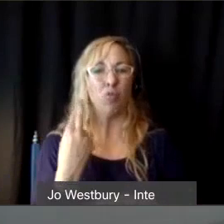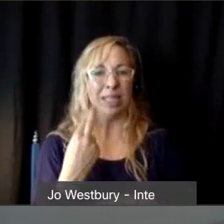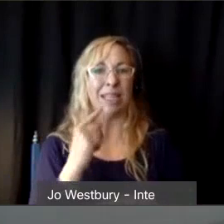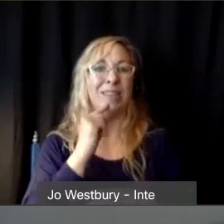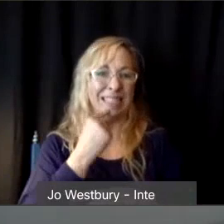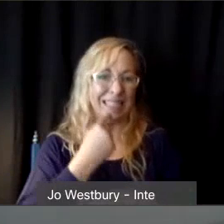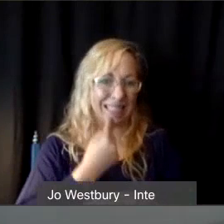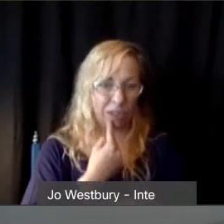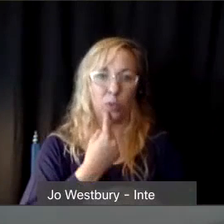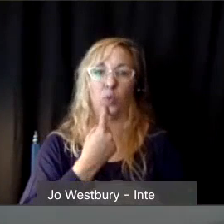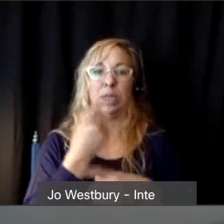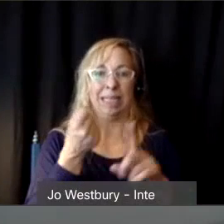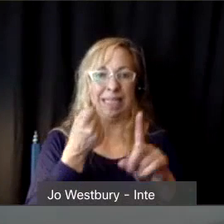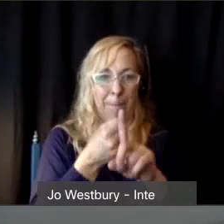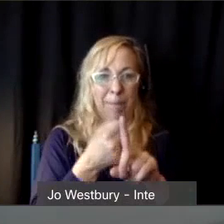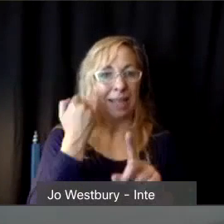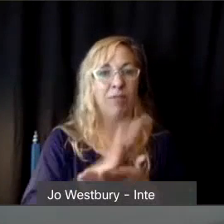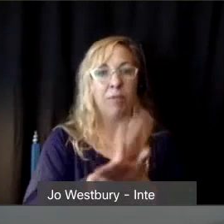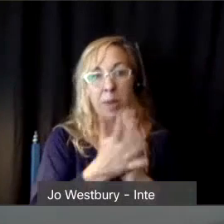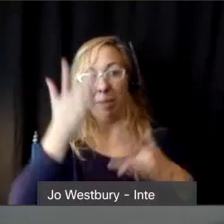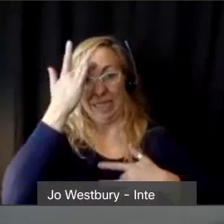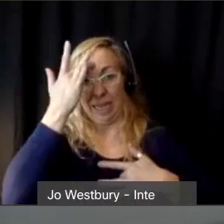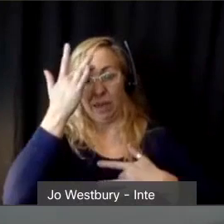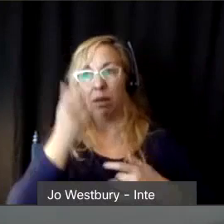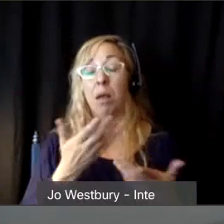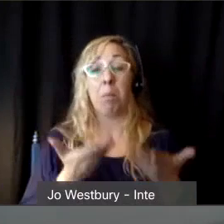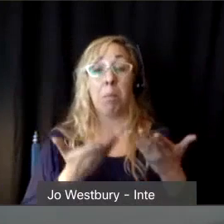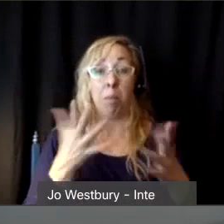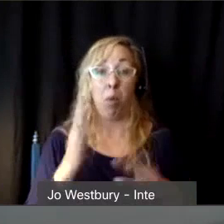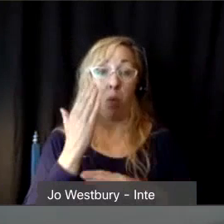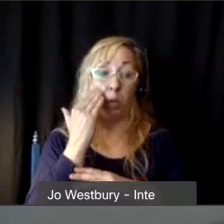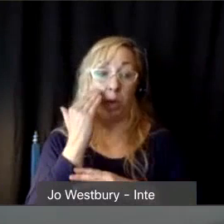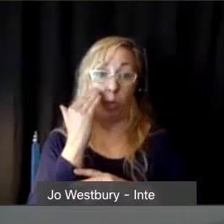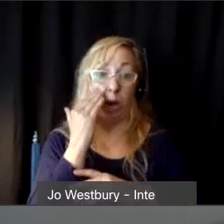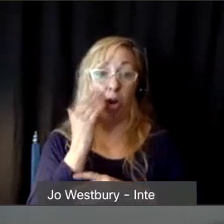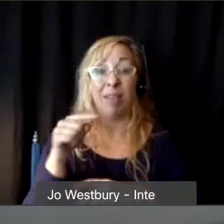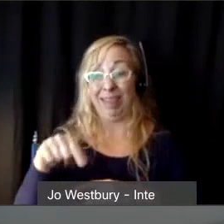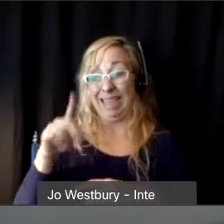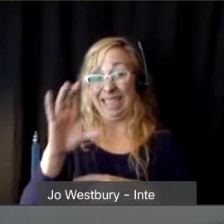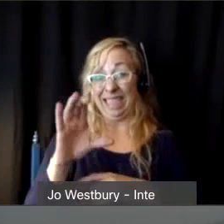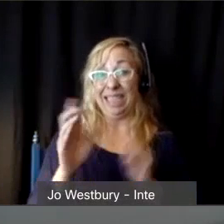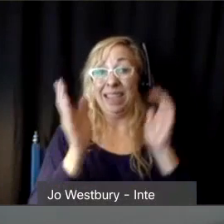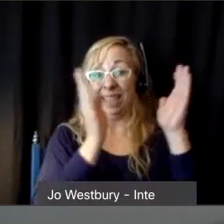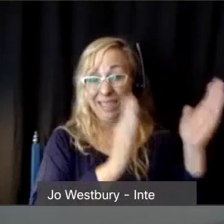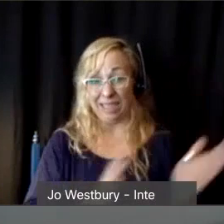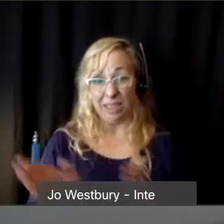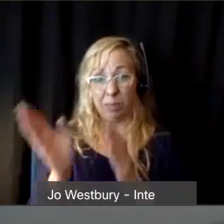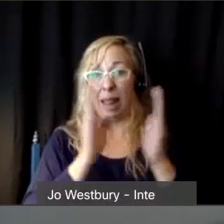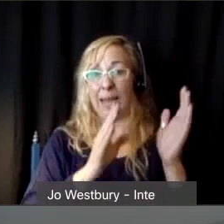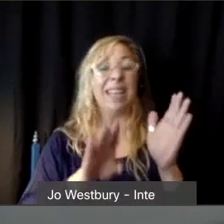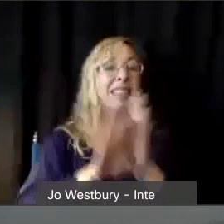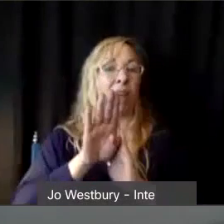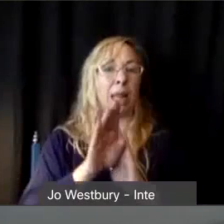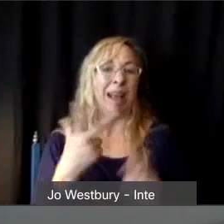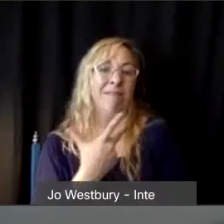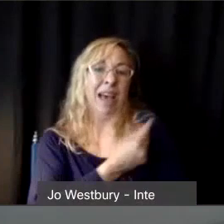aware, as the district is developing a plan, a vaccination plan, and